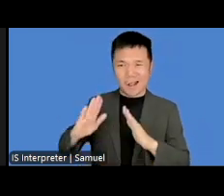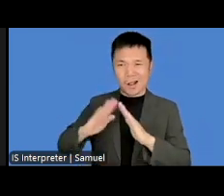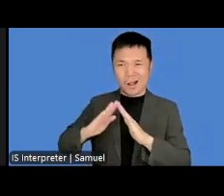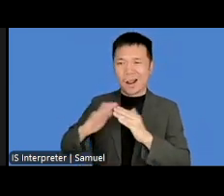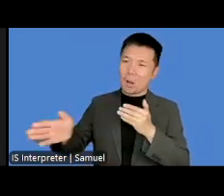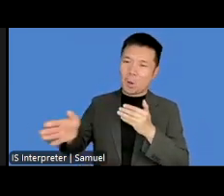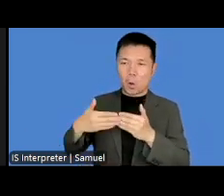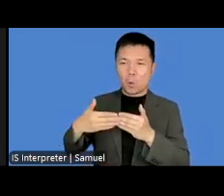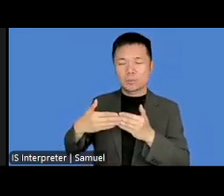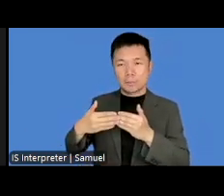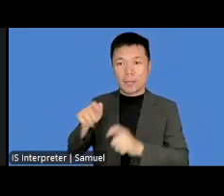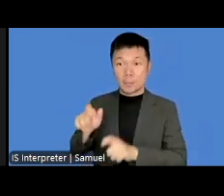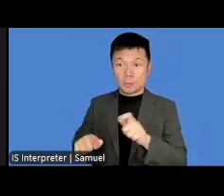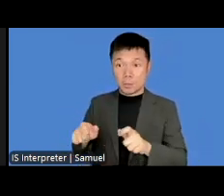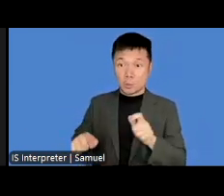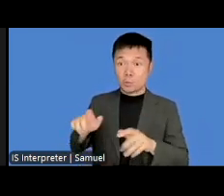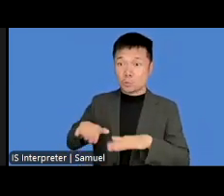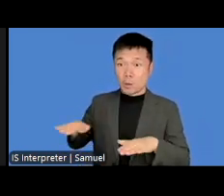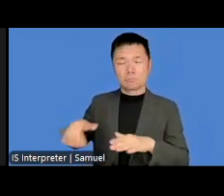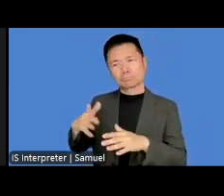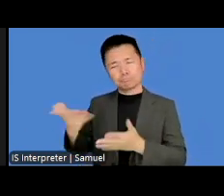that were residing there were taken home.